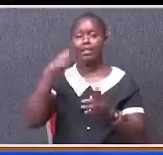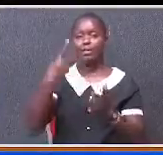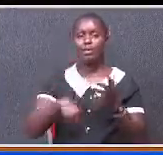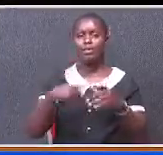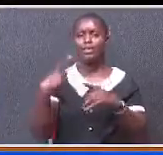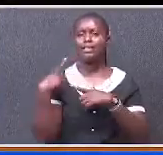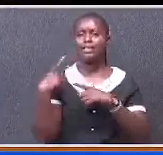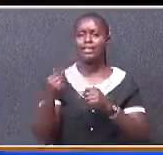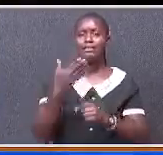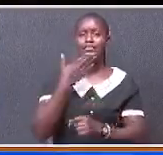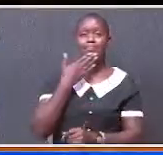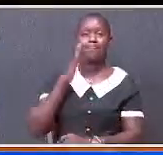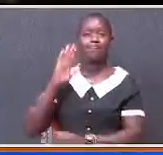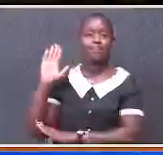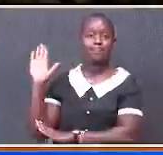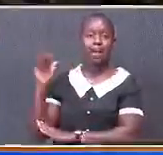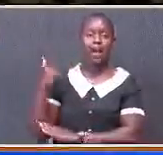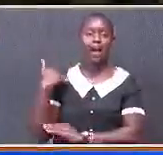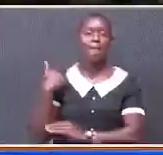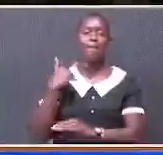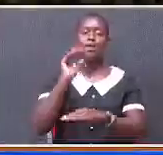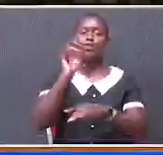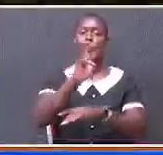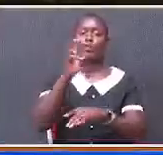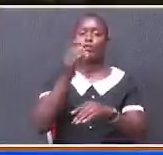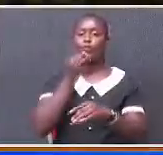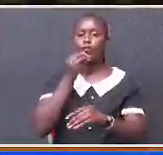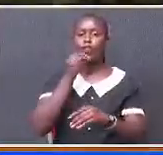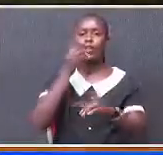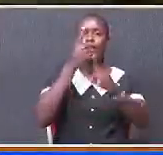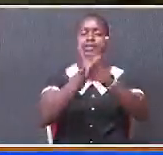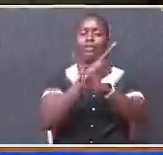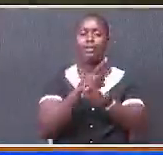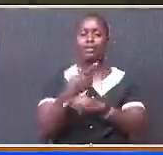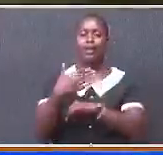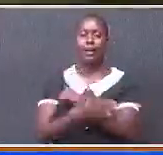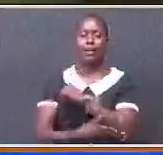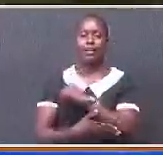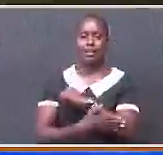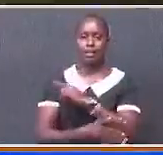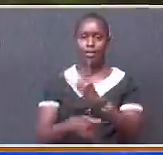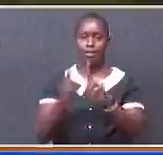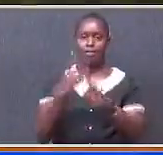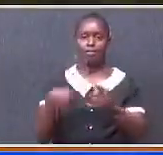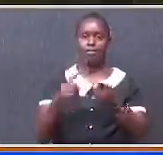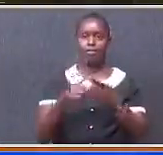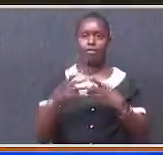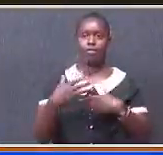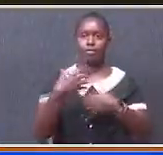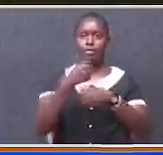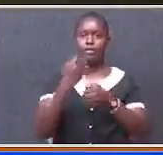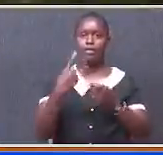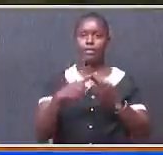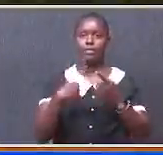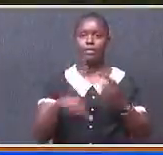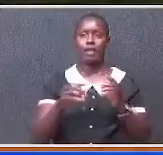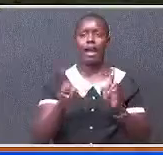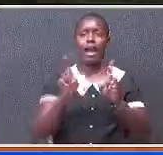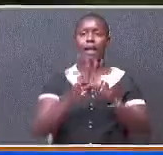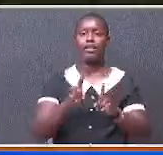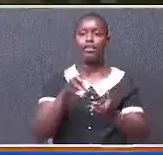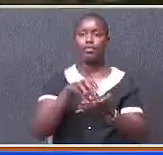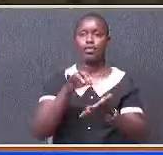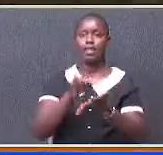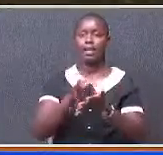in, he has been borrowing food aid from other countries under the task force of the National Steering Committee on Drought Response, a situation